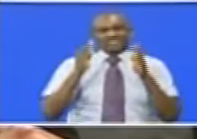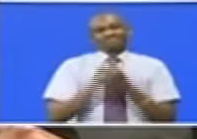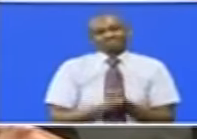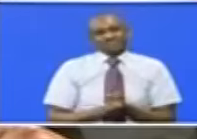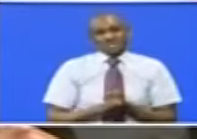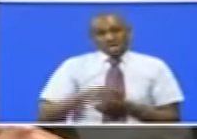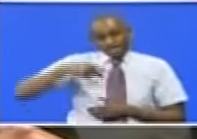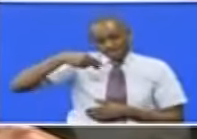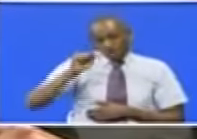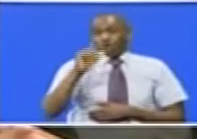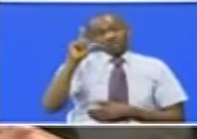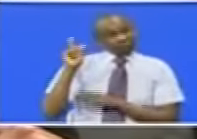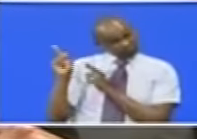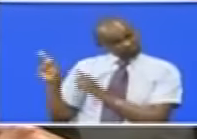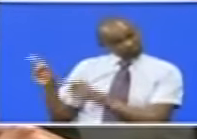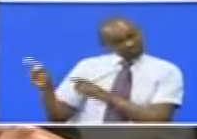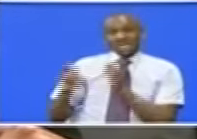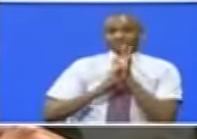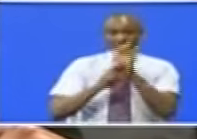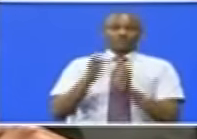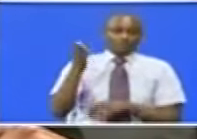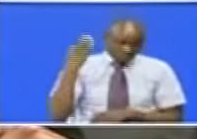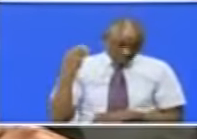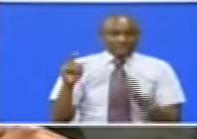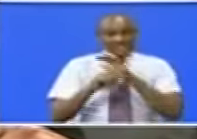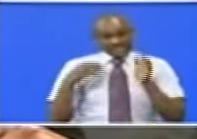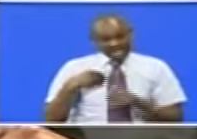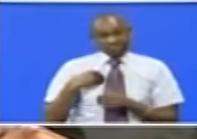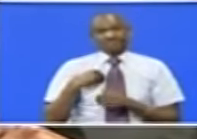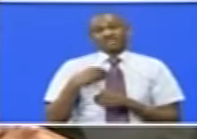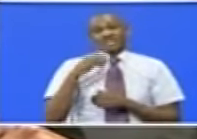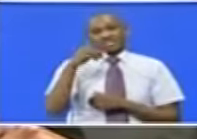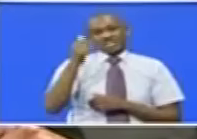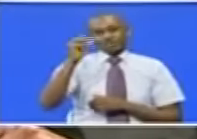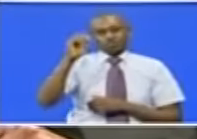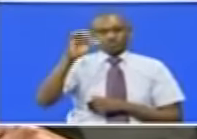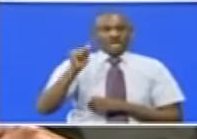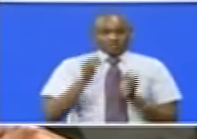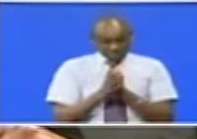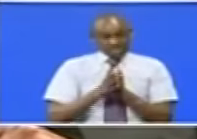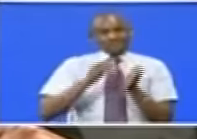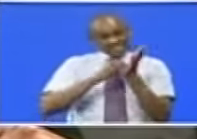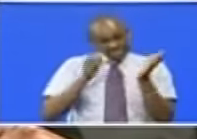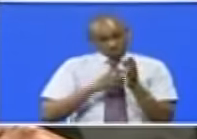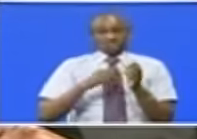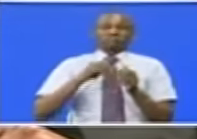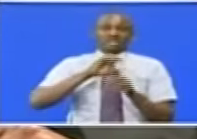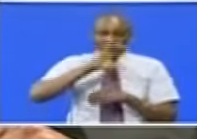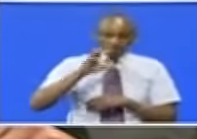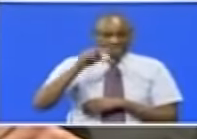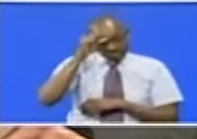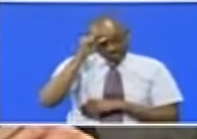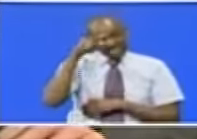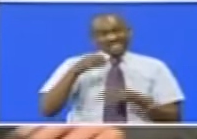Paul Mwaniki Gashoka has been representing former Minister Amos Kimunya and the Machakos County government in cases investigated by the Ethics